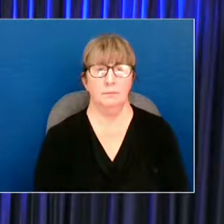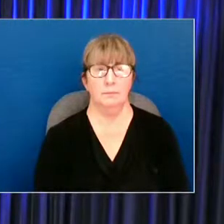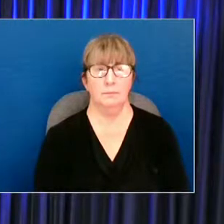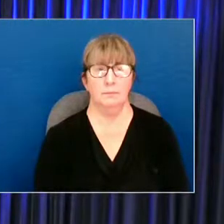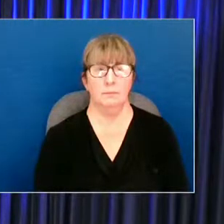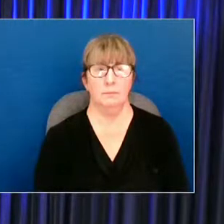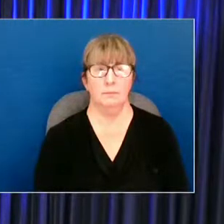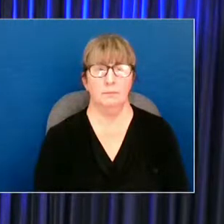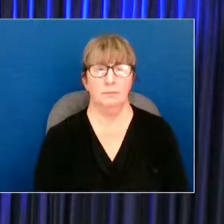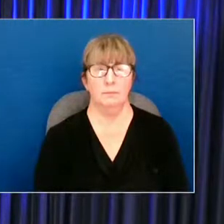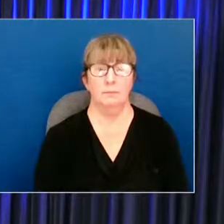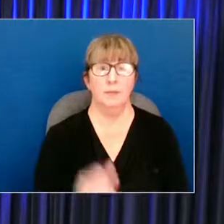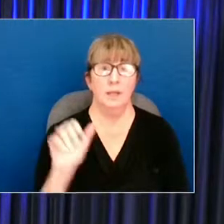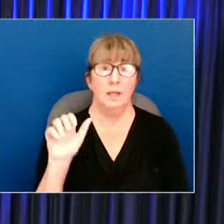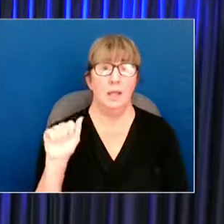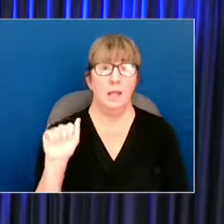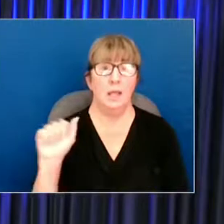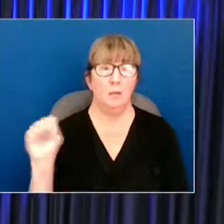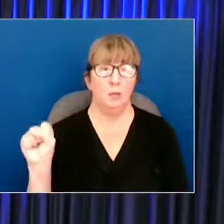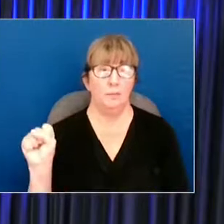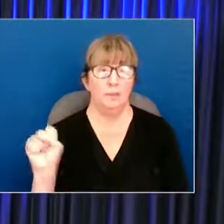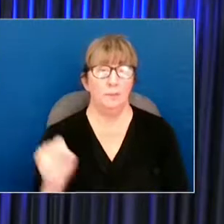Anna Sophia? I'm going to go check on her.